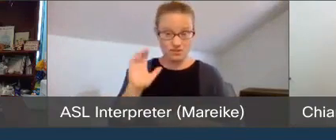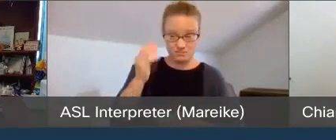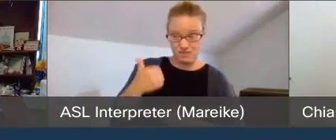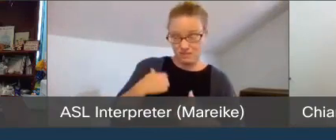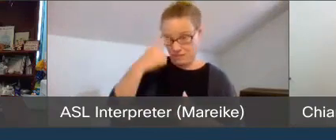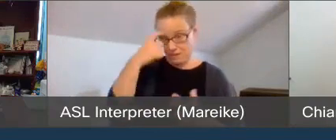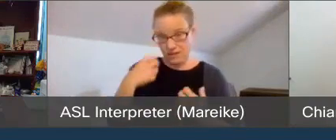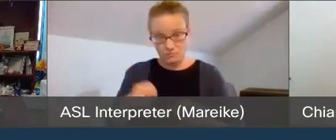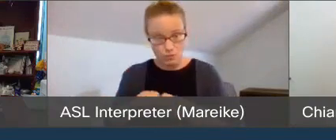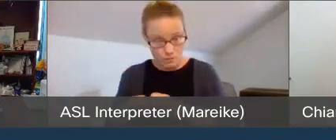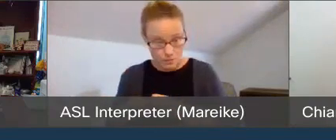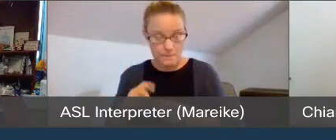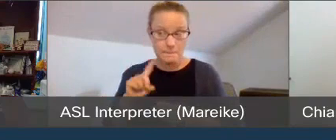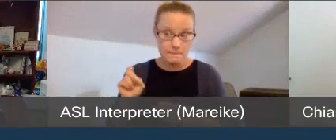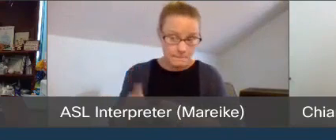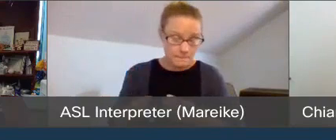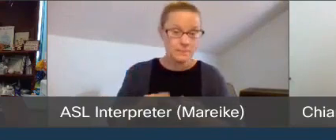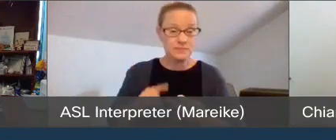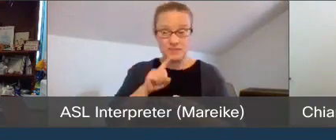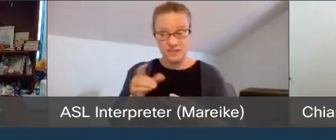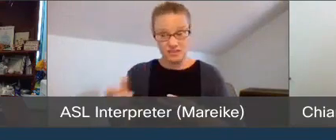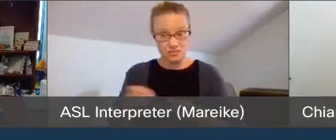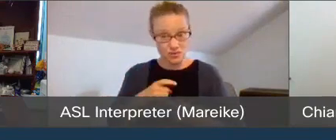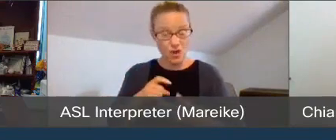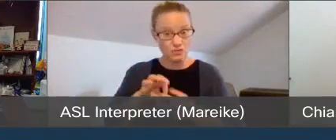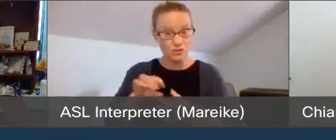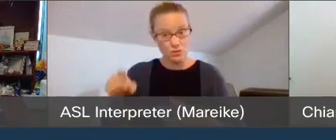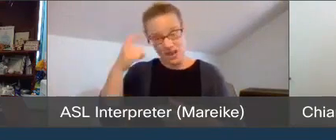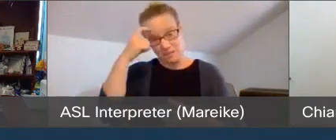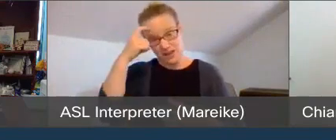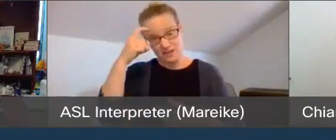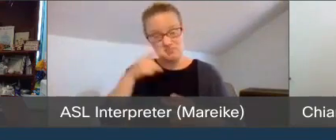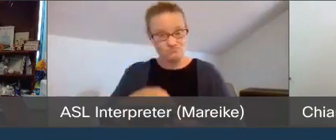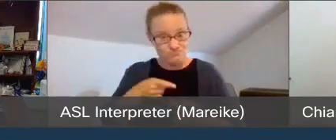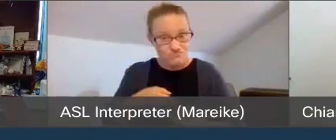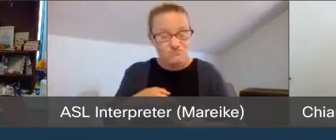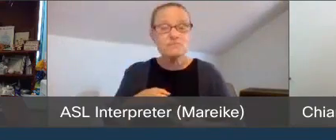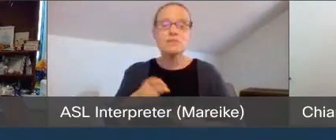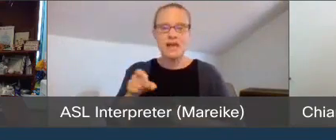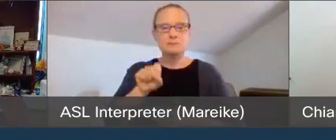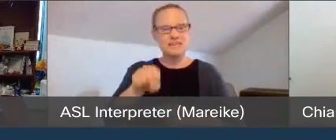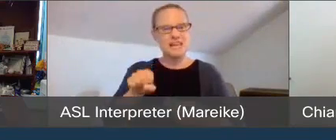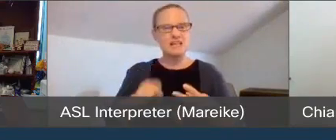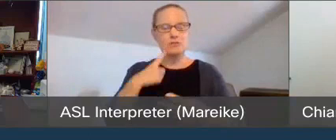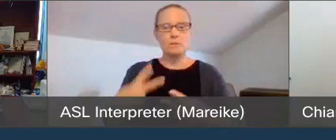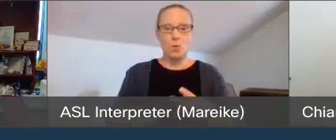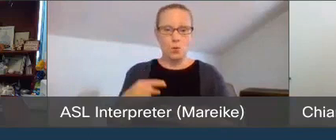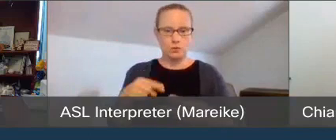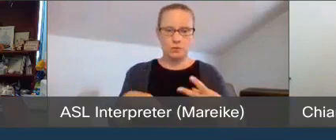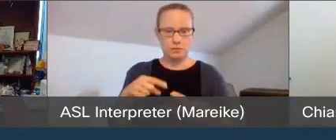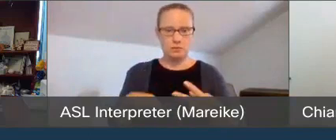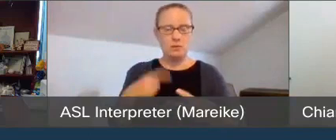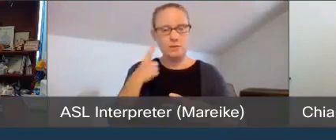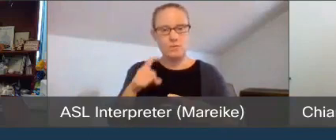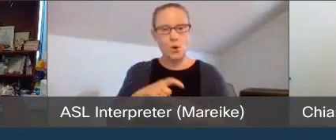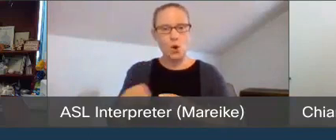health issue? And is this call in reference to their mental state? And it has to be a yes response to both of those questions in order for the call to be